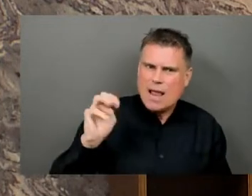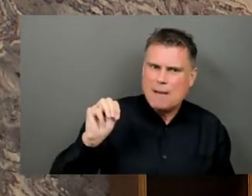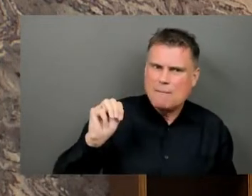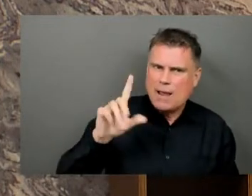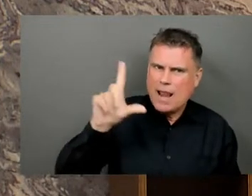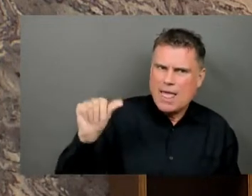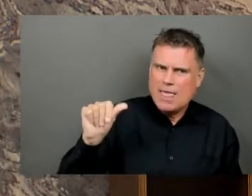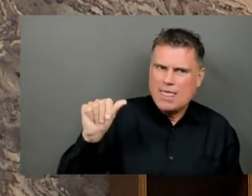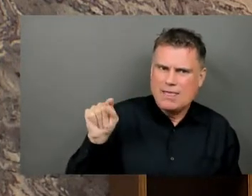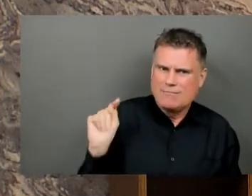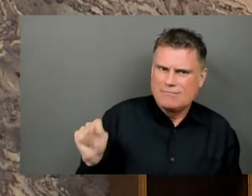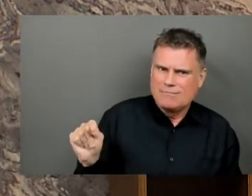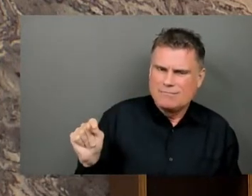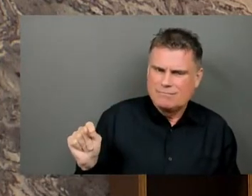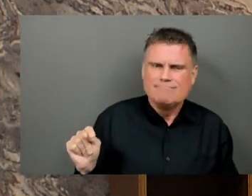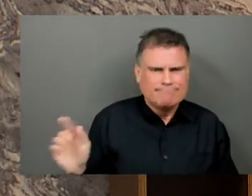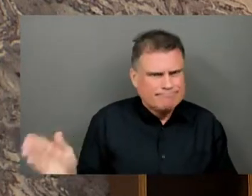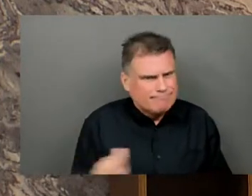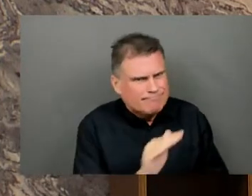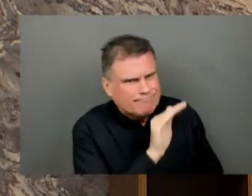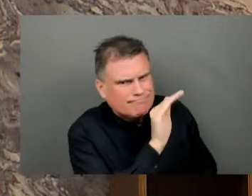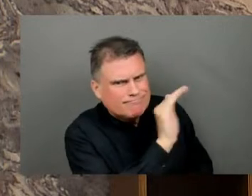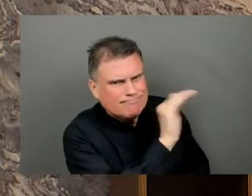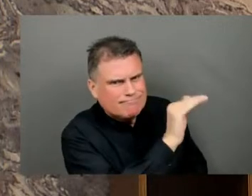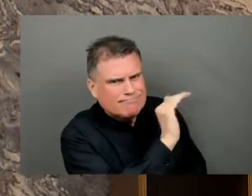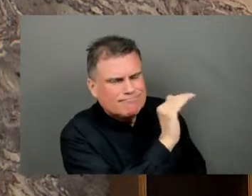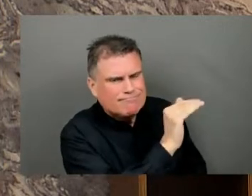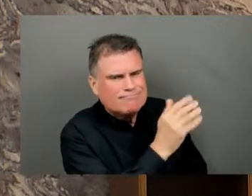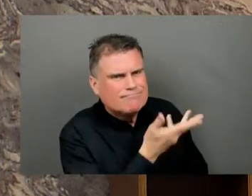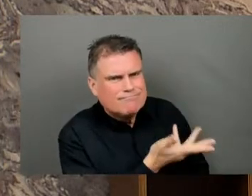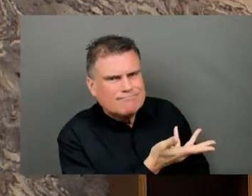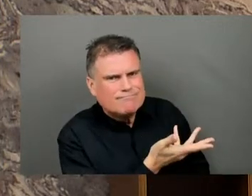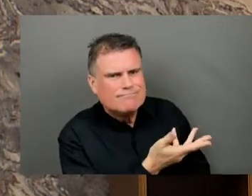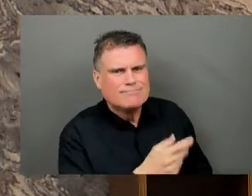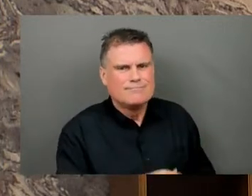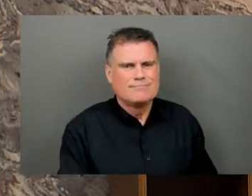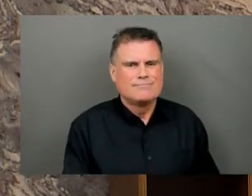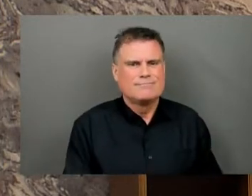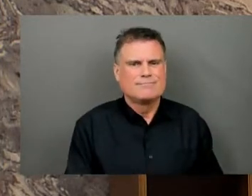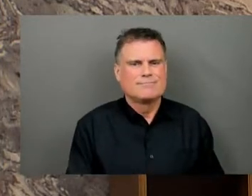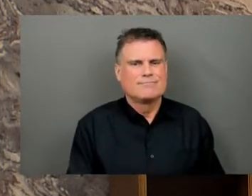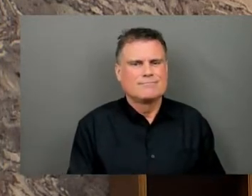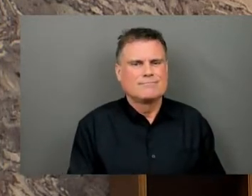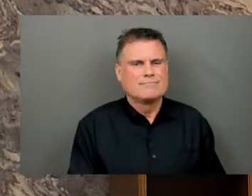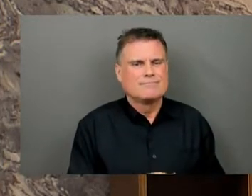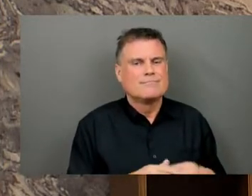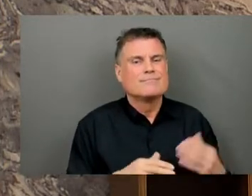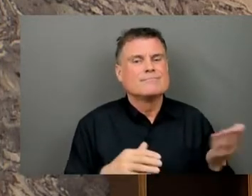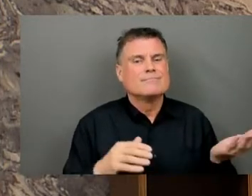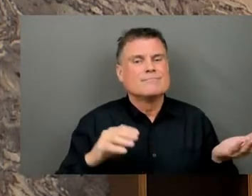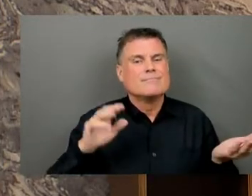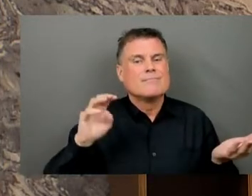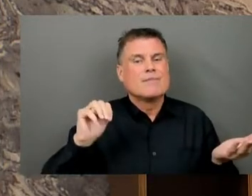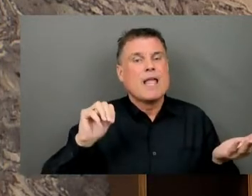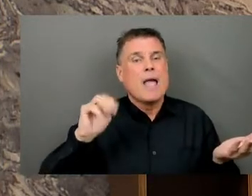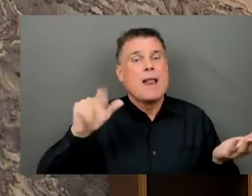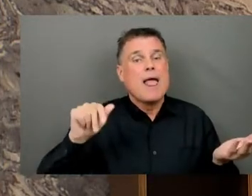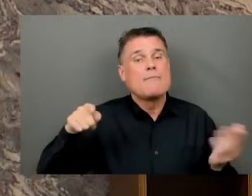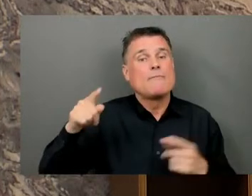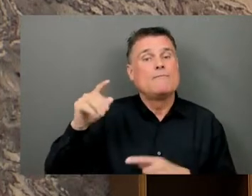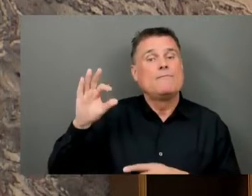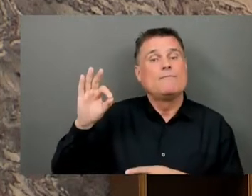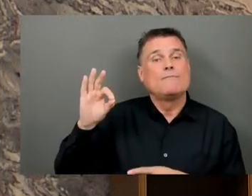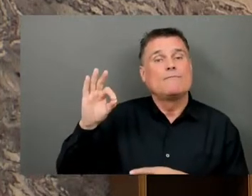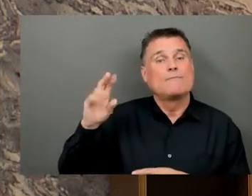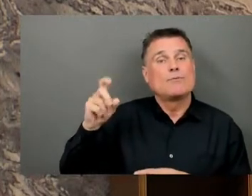brought forward a motion, specifically brought forward by the member from Fraser Nicola, very similar to this one here today, to the members on